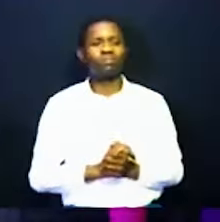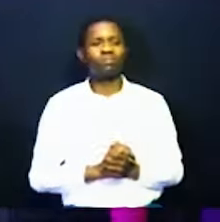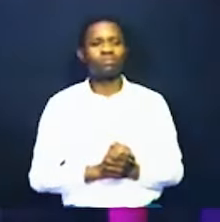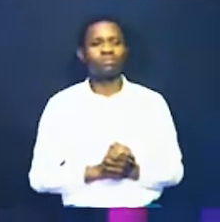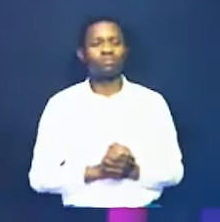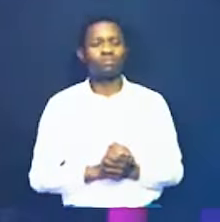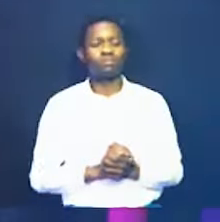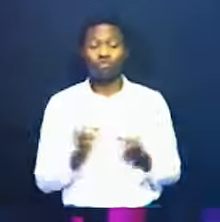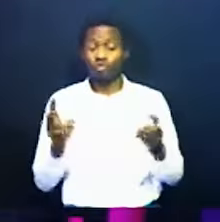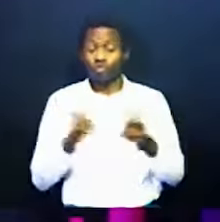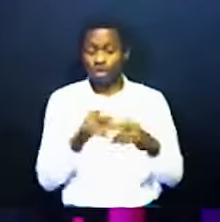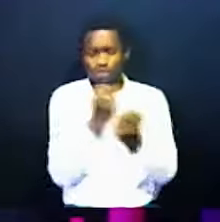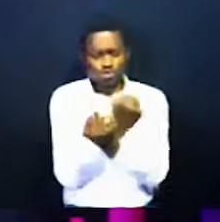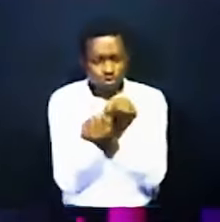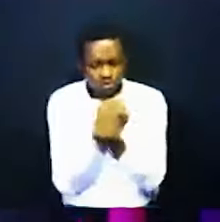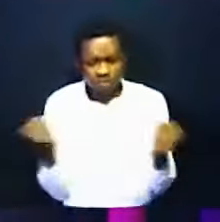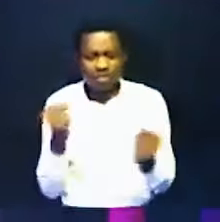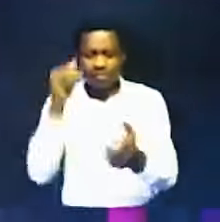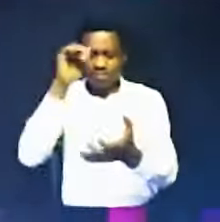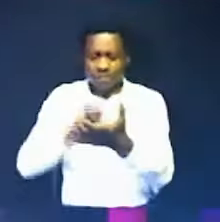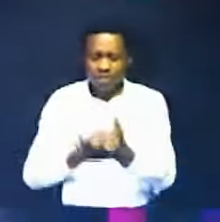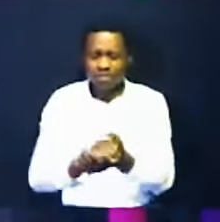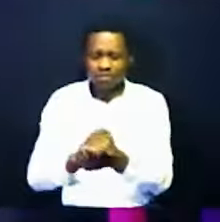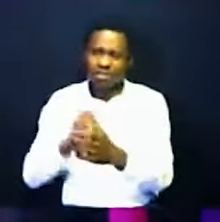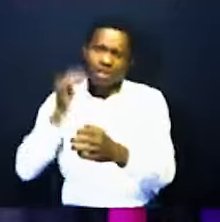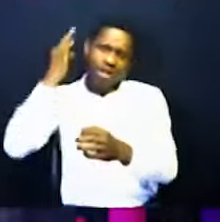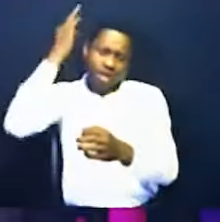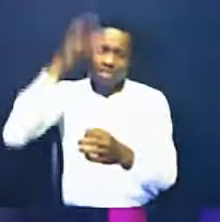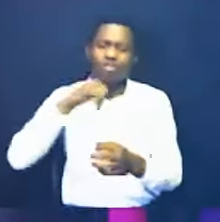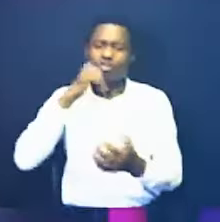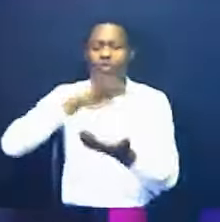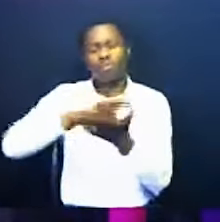To just rescue this institution from destruction. We